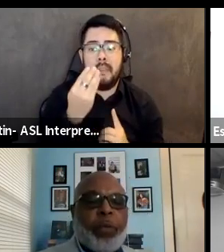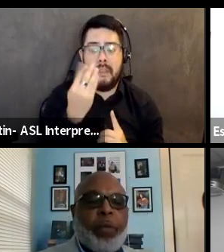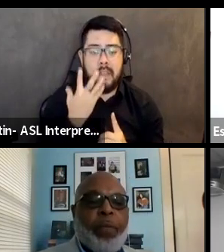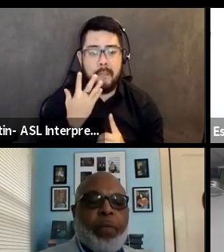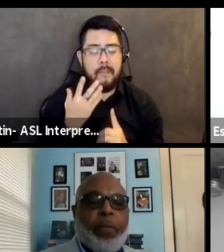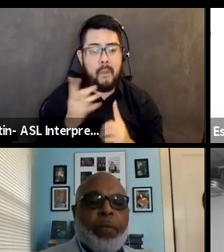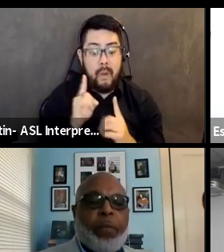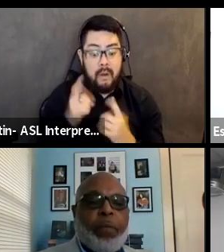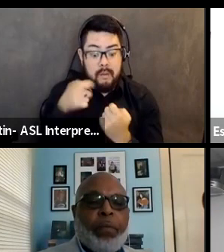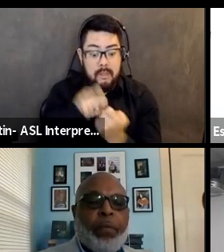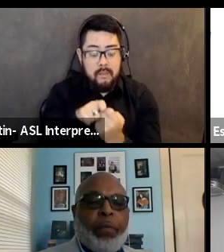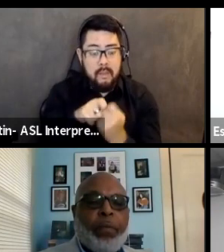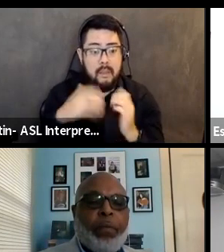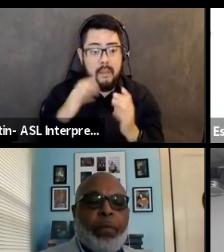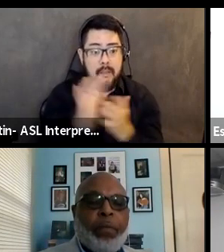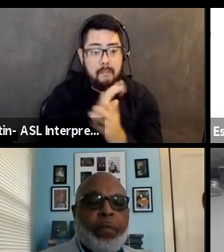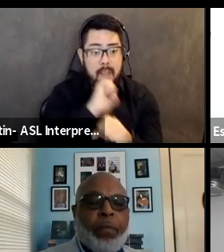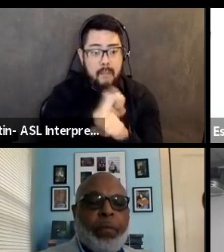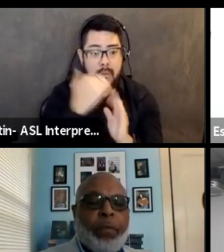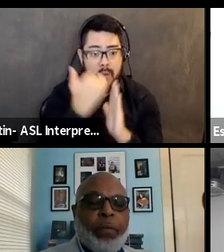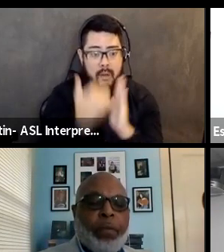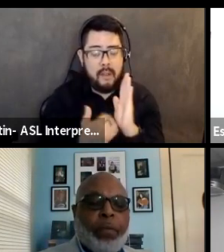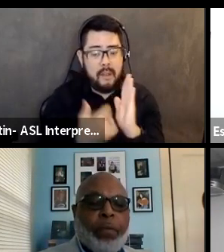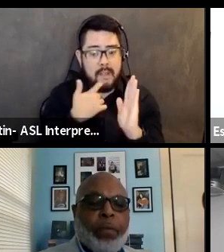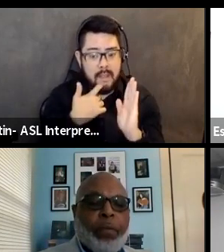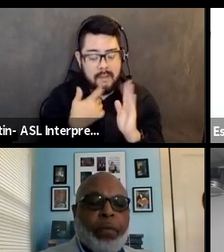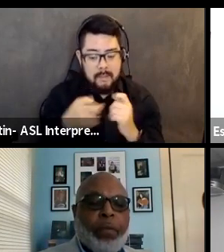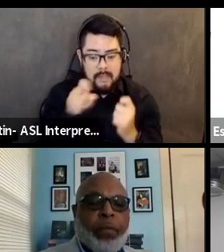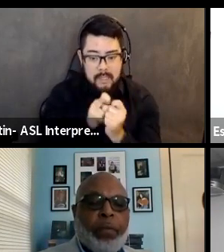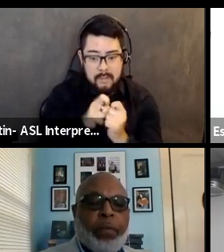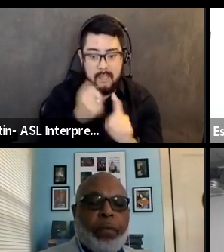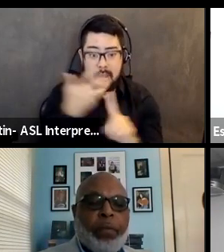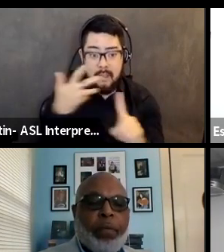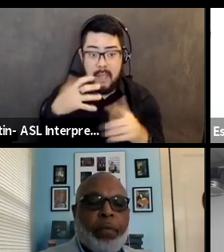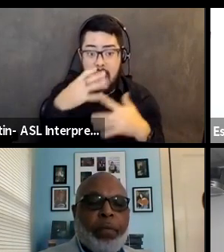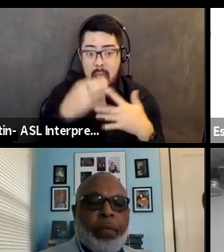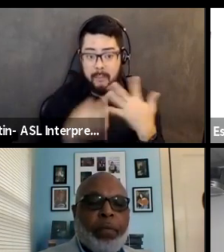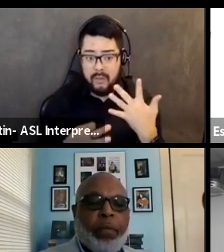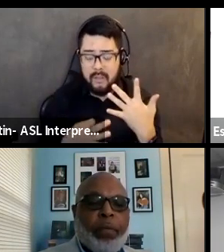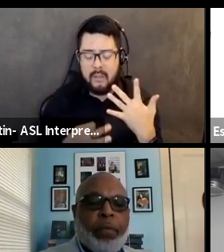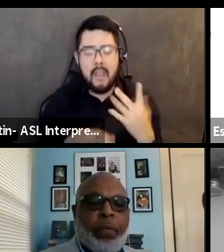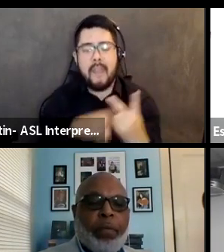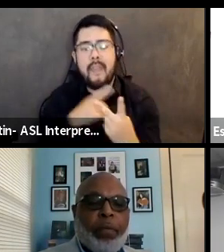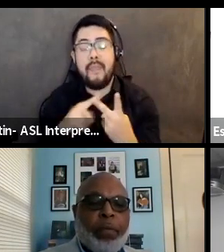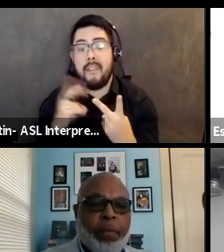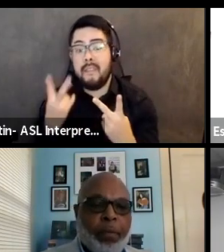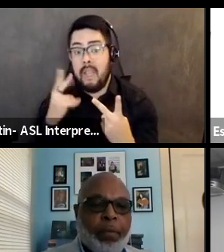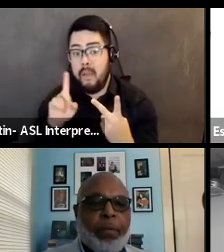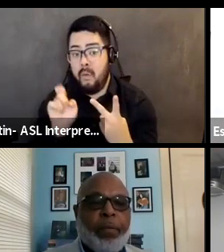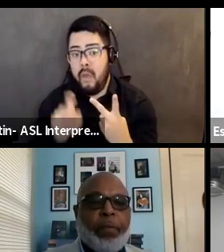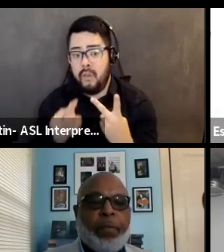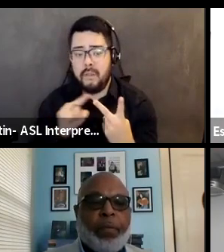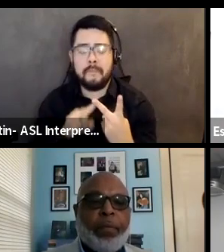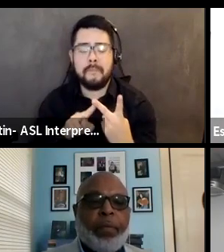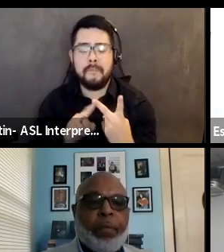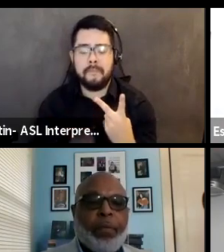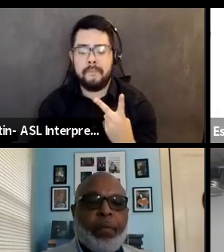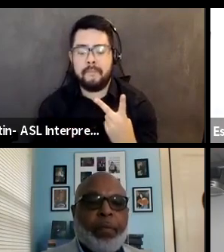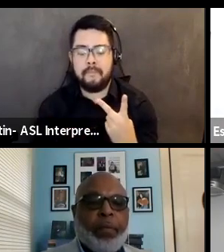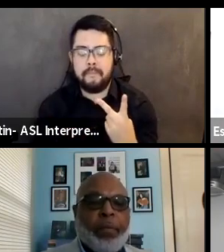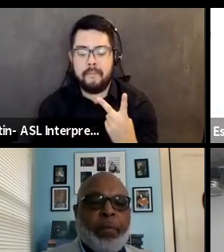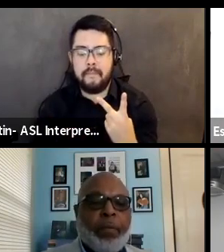that actually makes certain what those options are specifically and my second question is